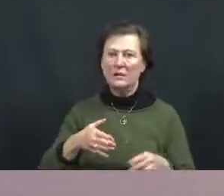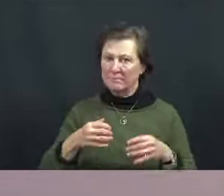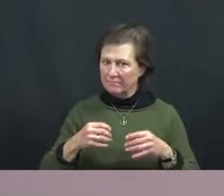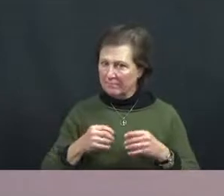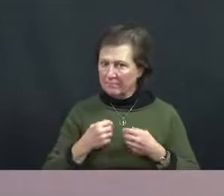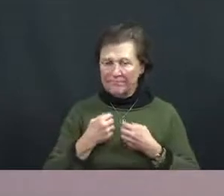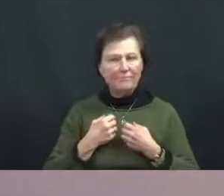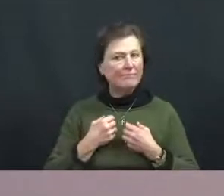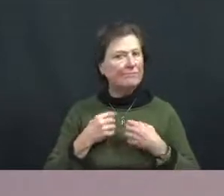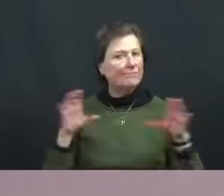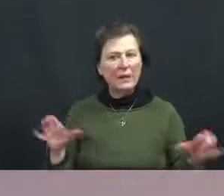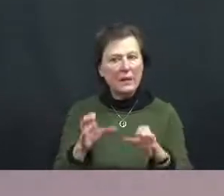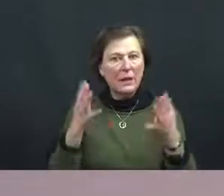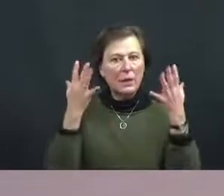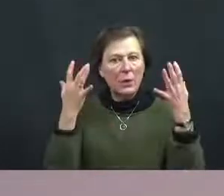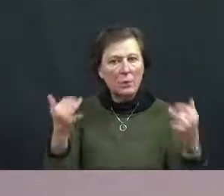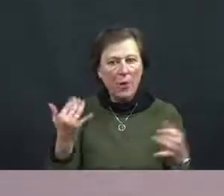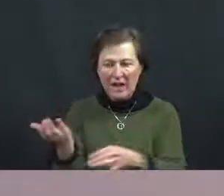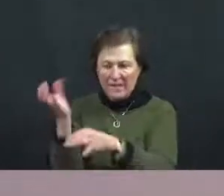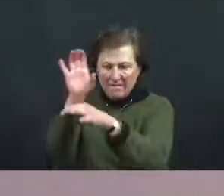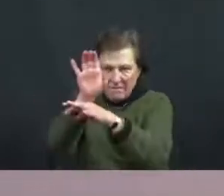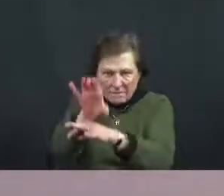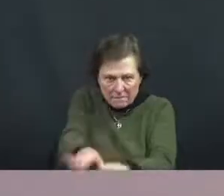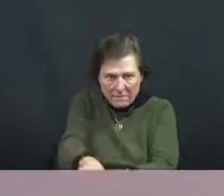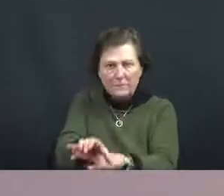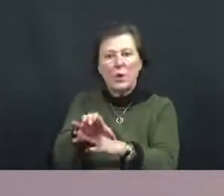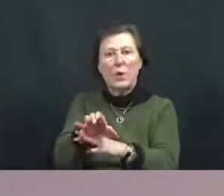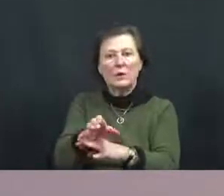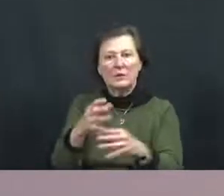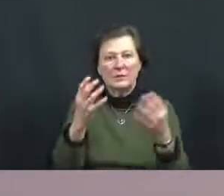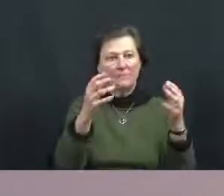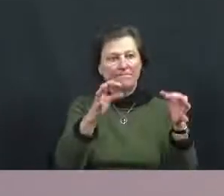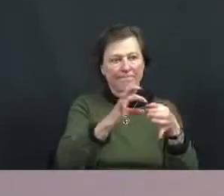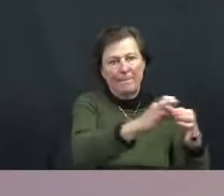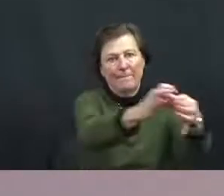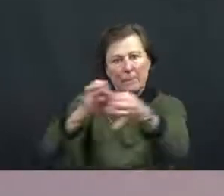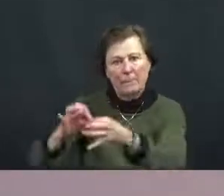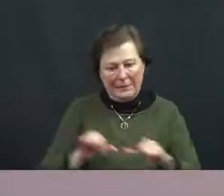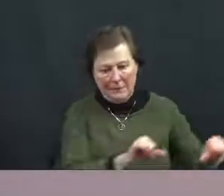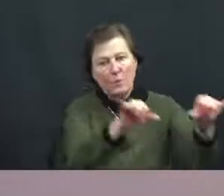to enforce ideological conformity within our movement.